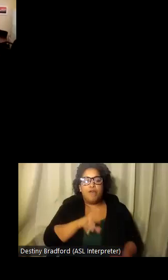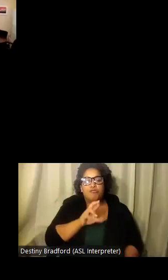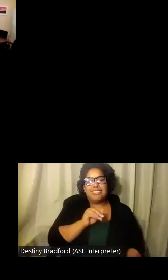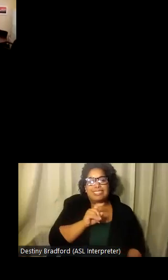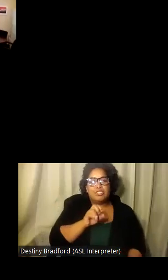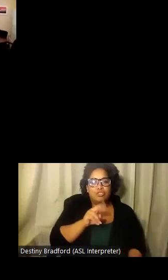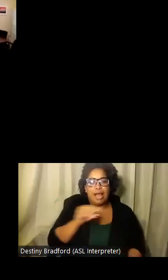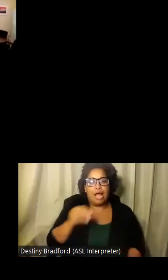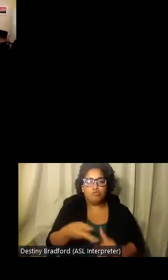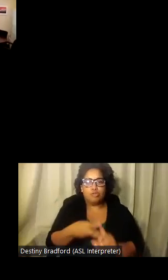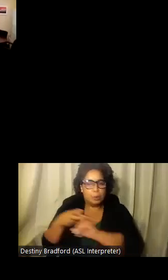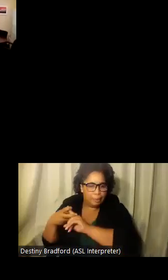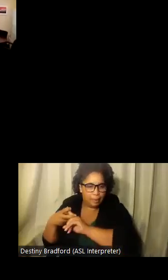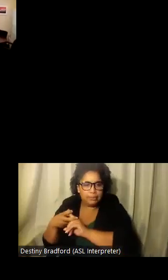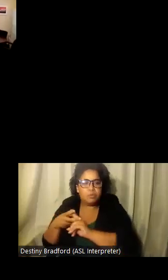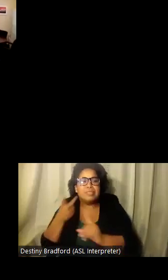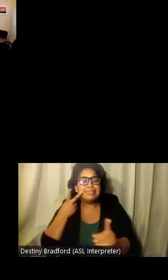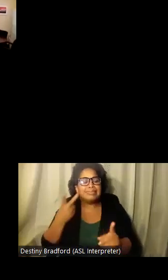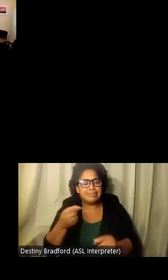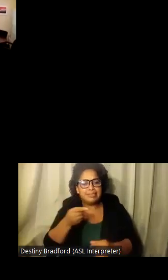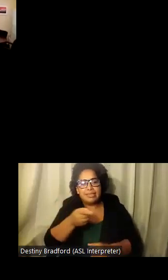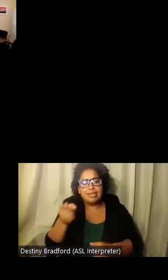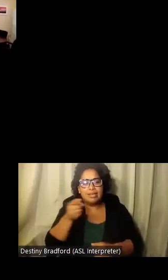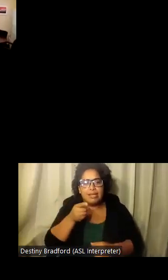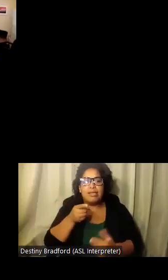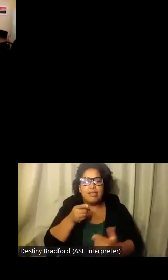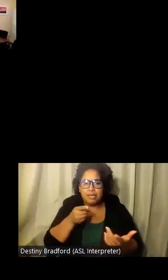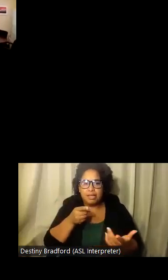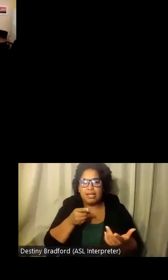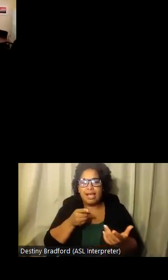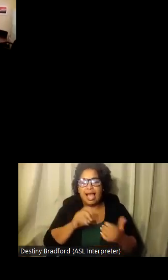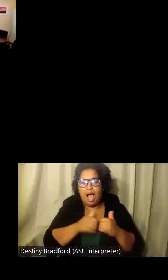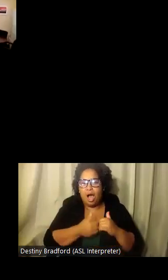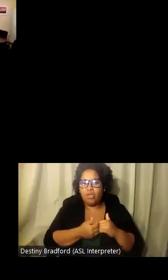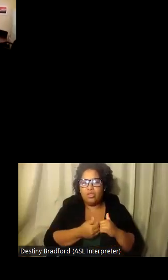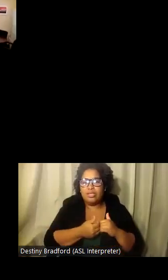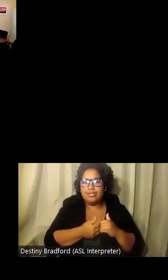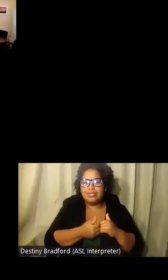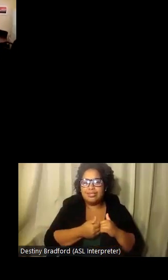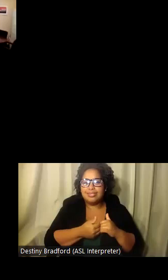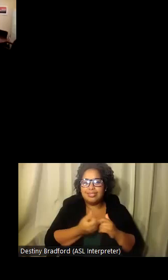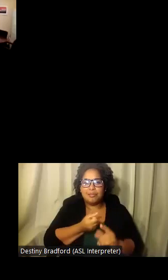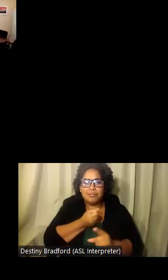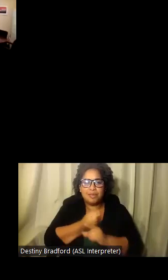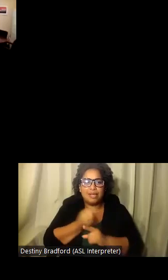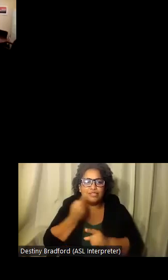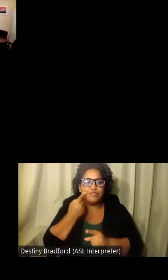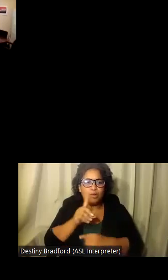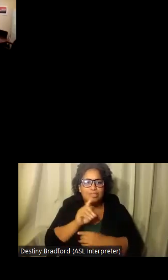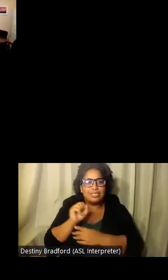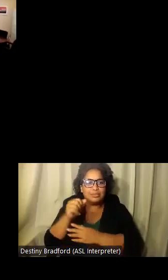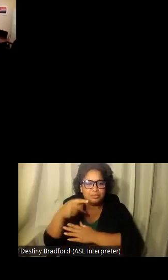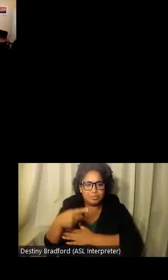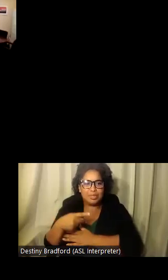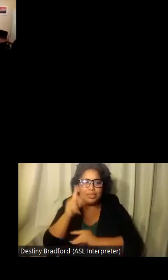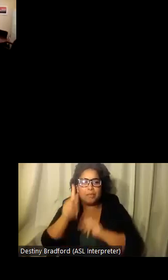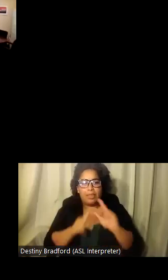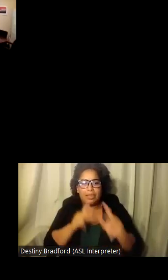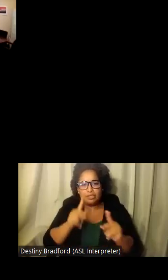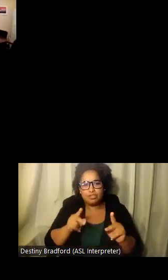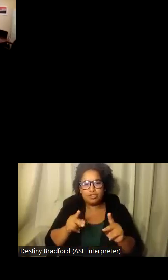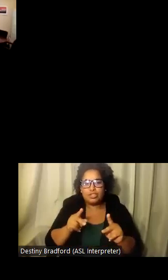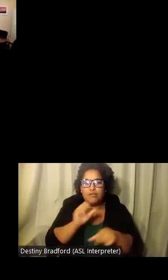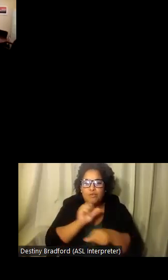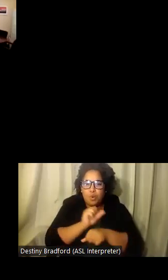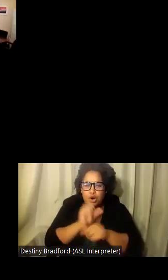we see the demographics, if you will, of how this plays out for our direct support professional population of